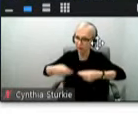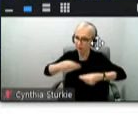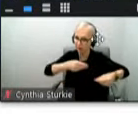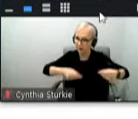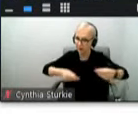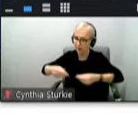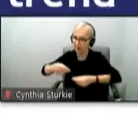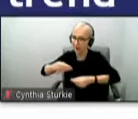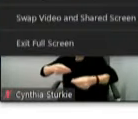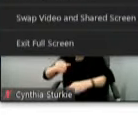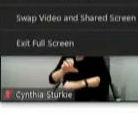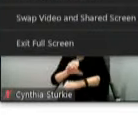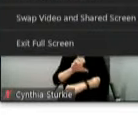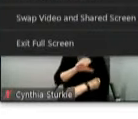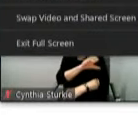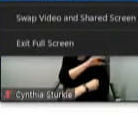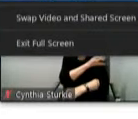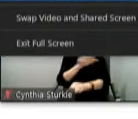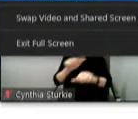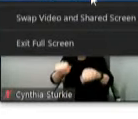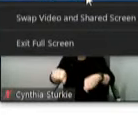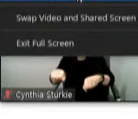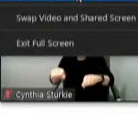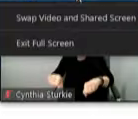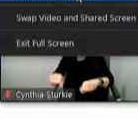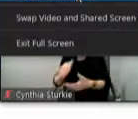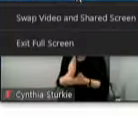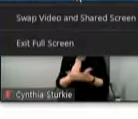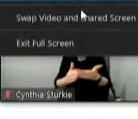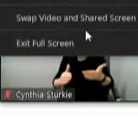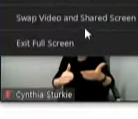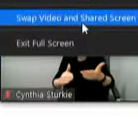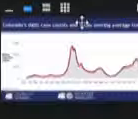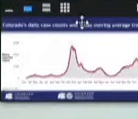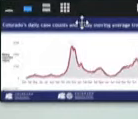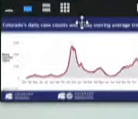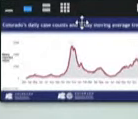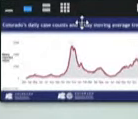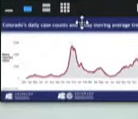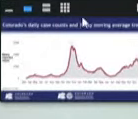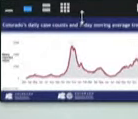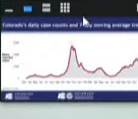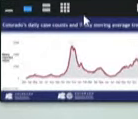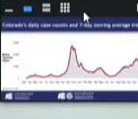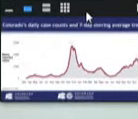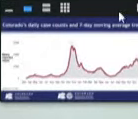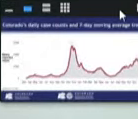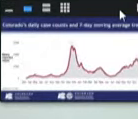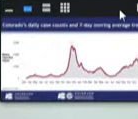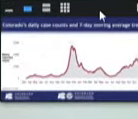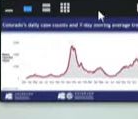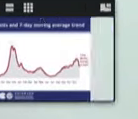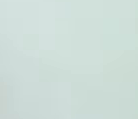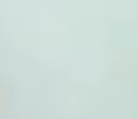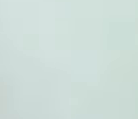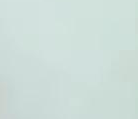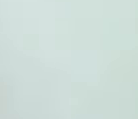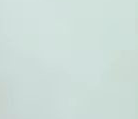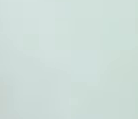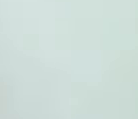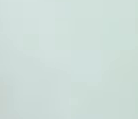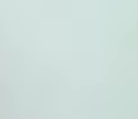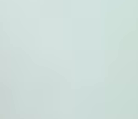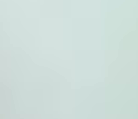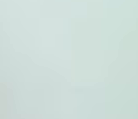But I think there's also the possibility that some of this is data aberration following the holiday. We know that following holidays,